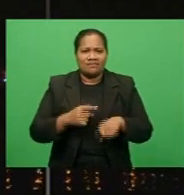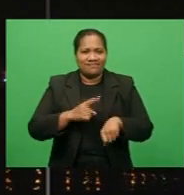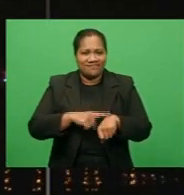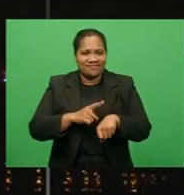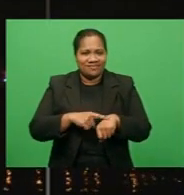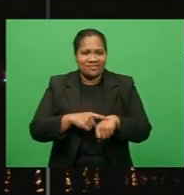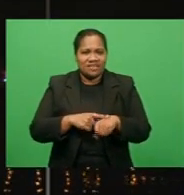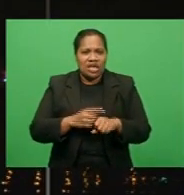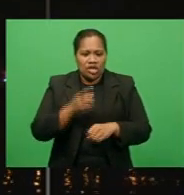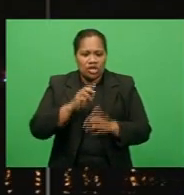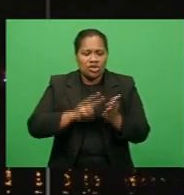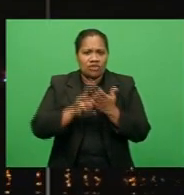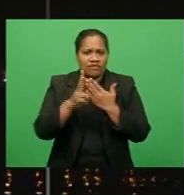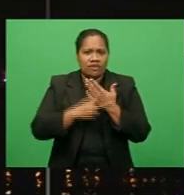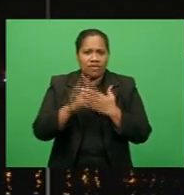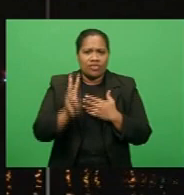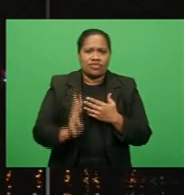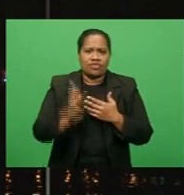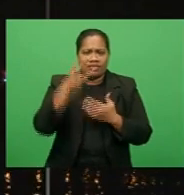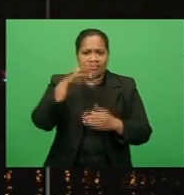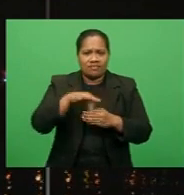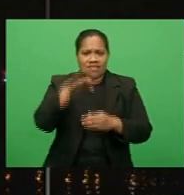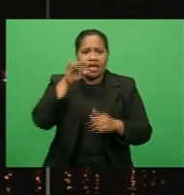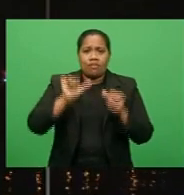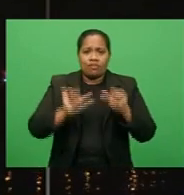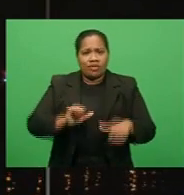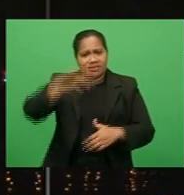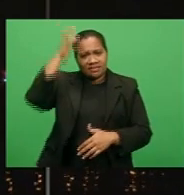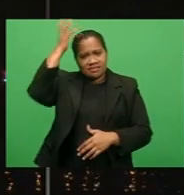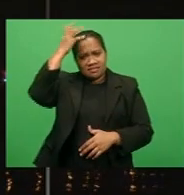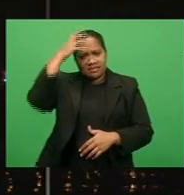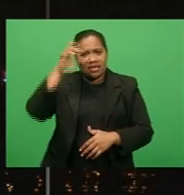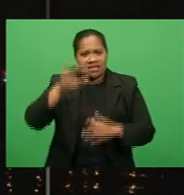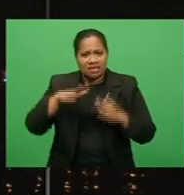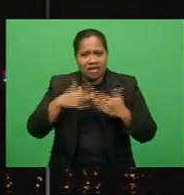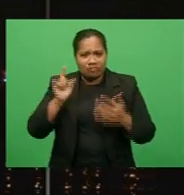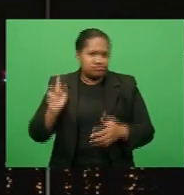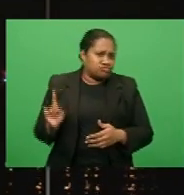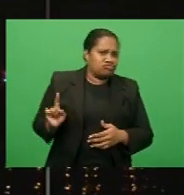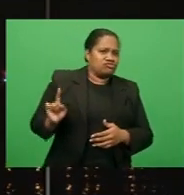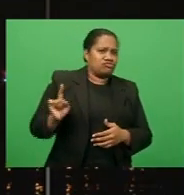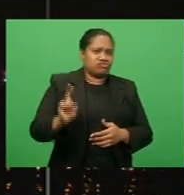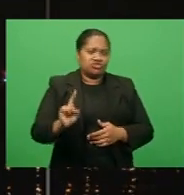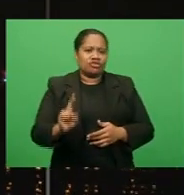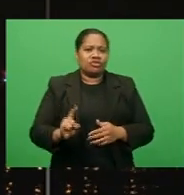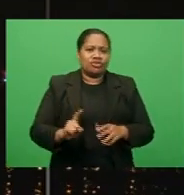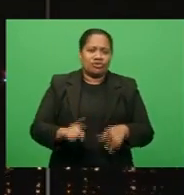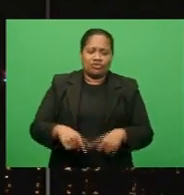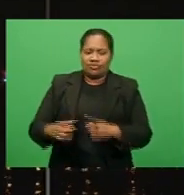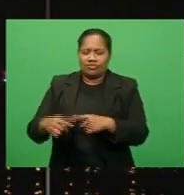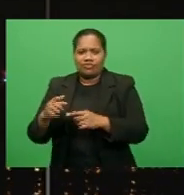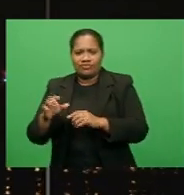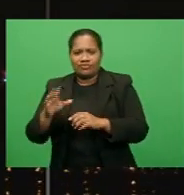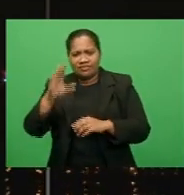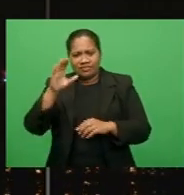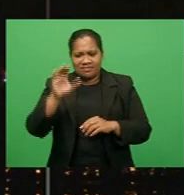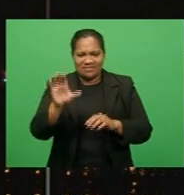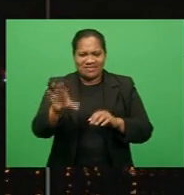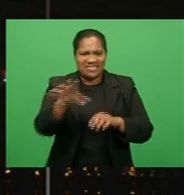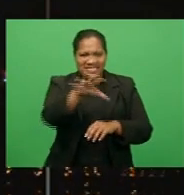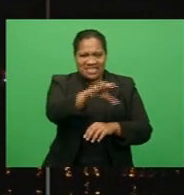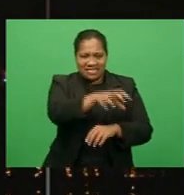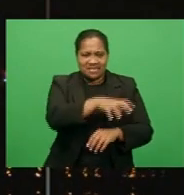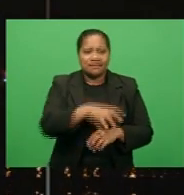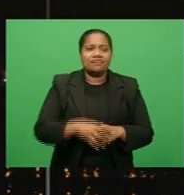November 3rd elections, President Donald Trump is storming his way through a number of states. This is in a late push to make up